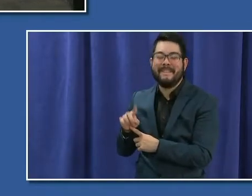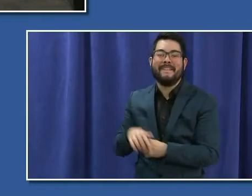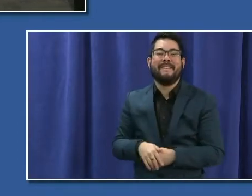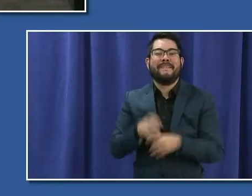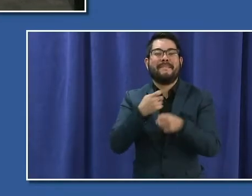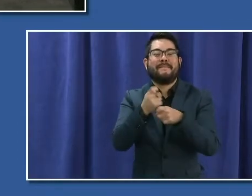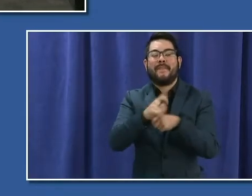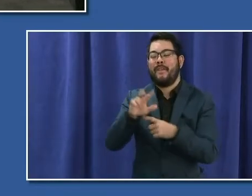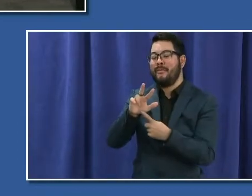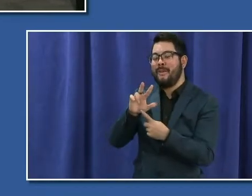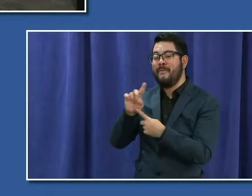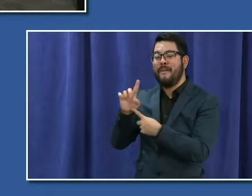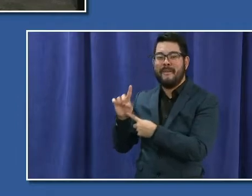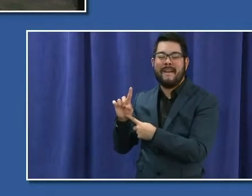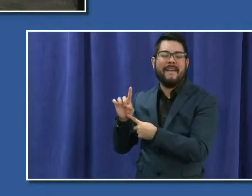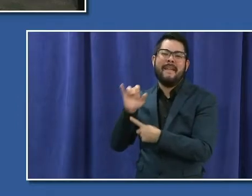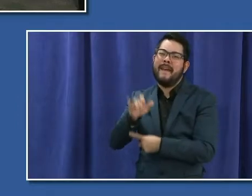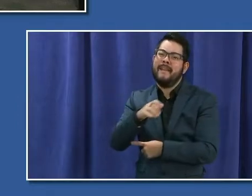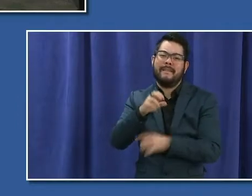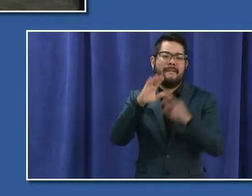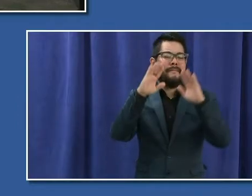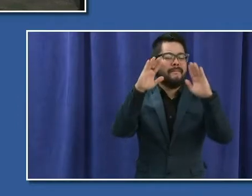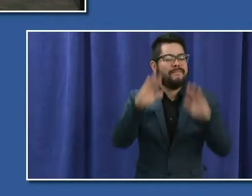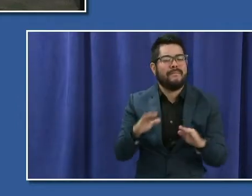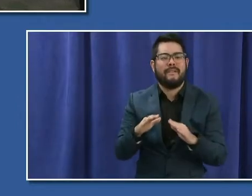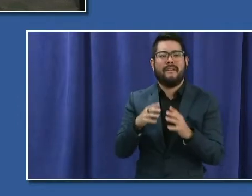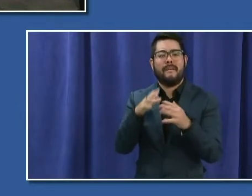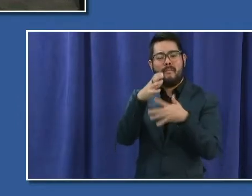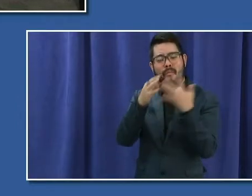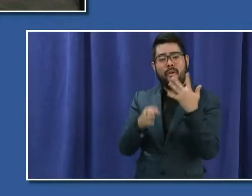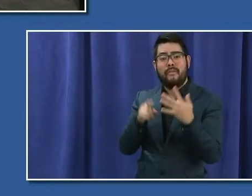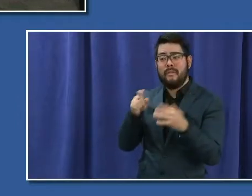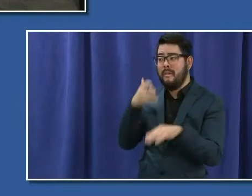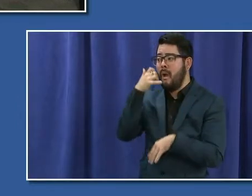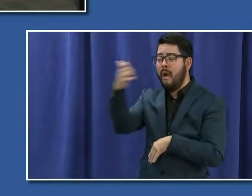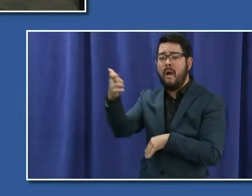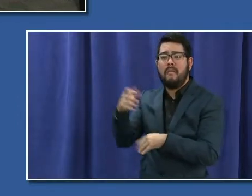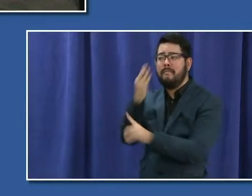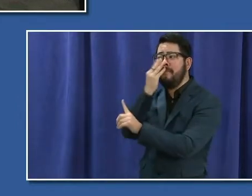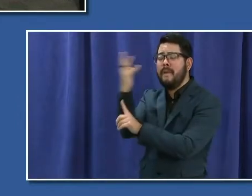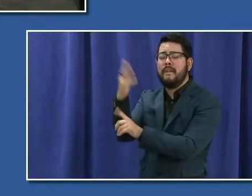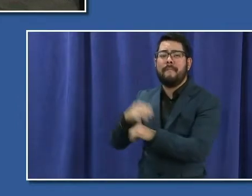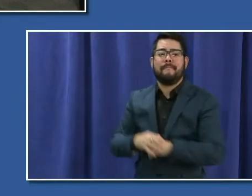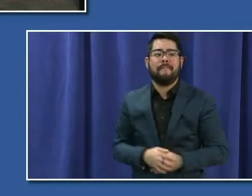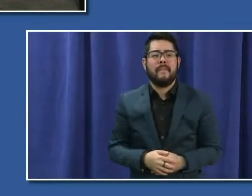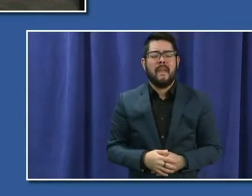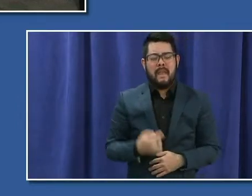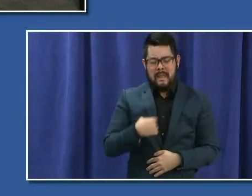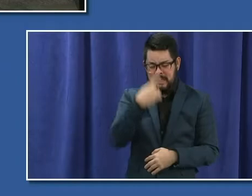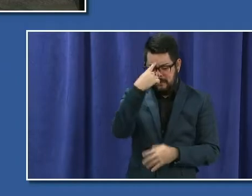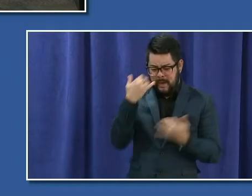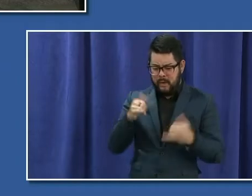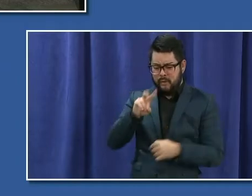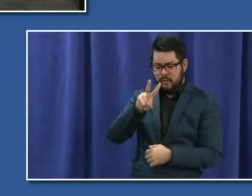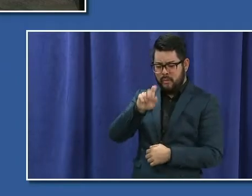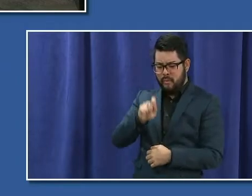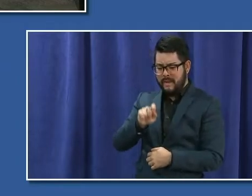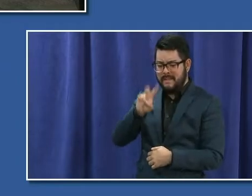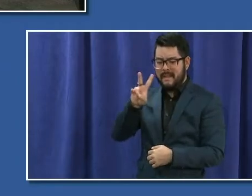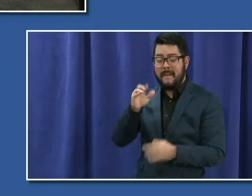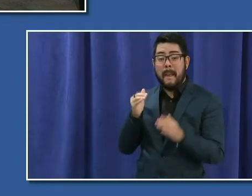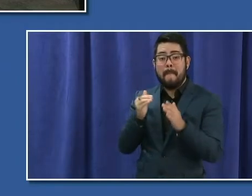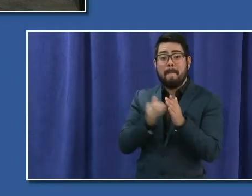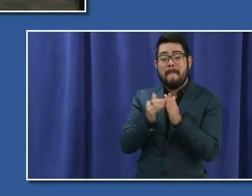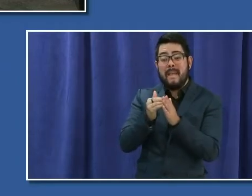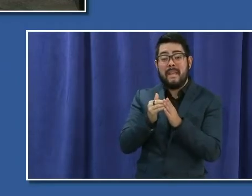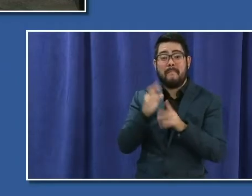311 is a really fantastic way to report what you're seeing. And frankly, we have 2.7 million pairs of eyes in this